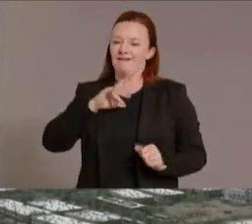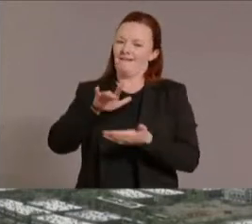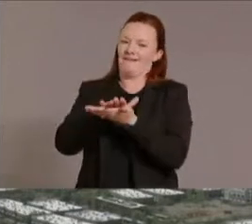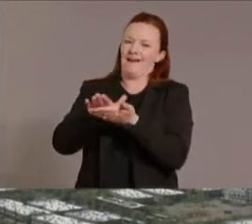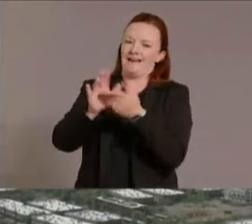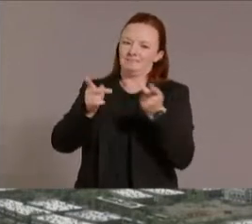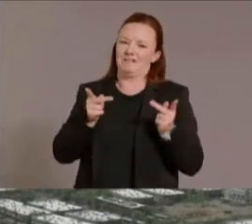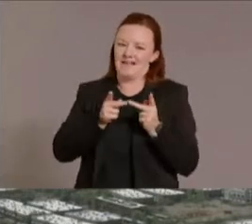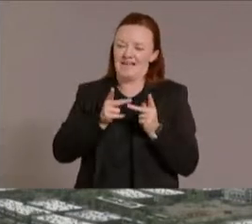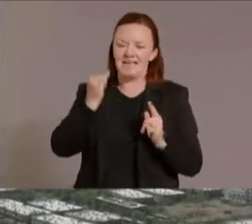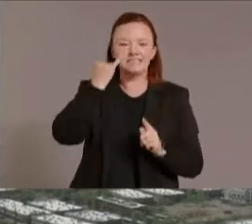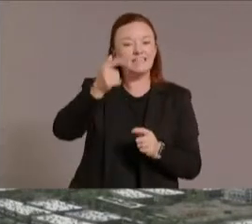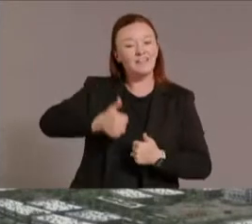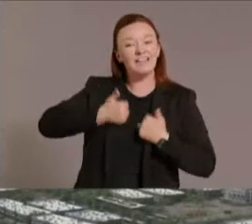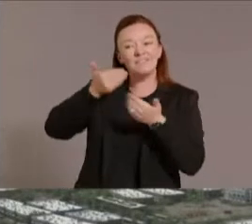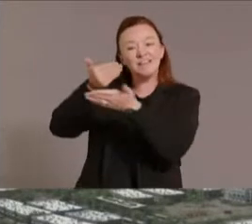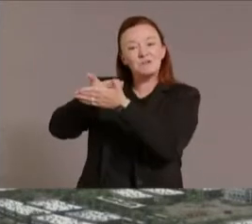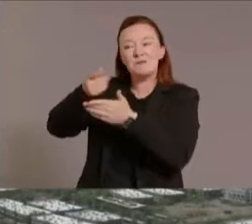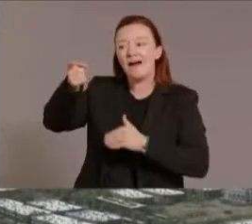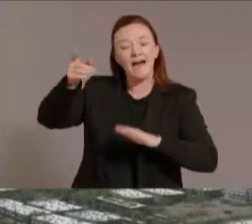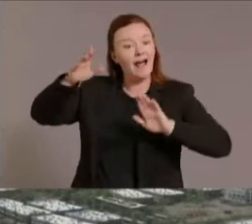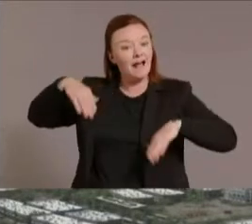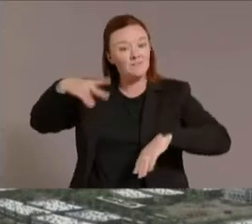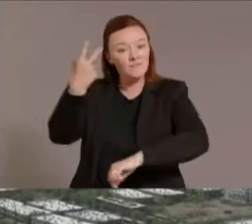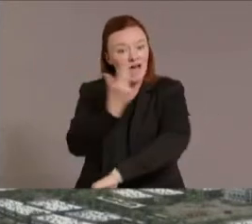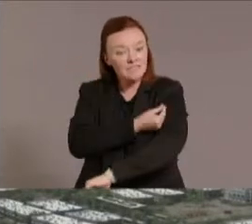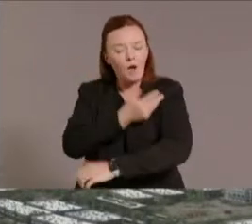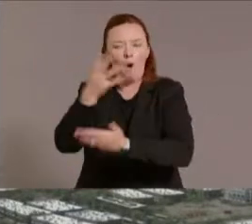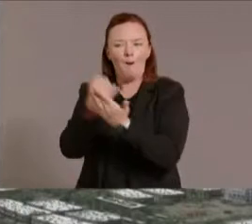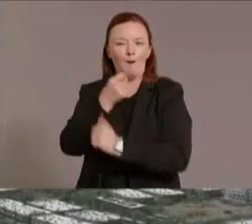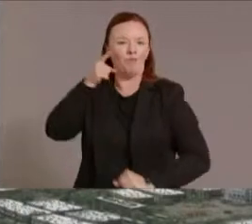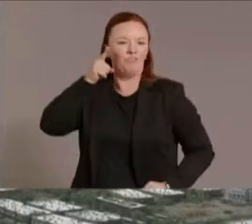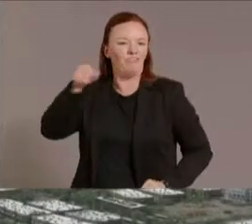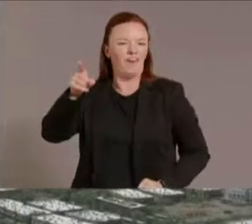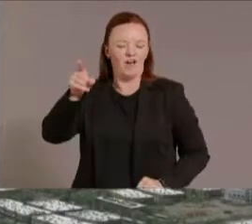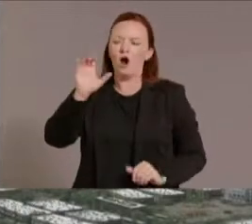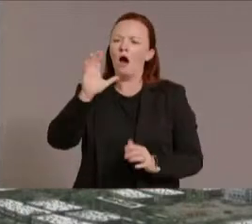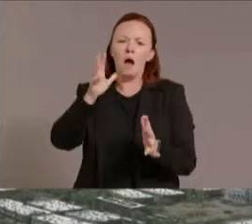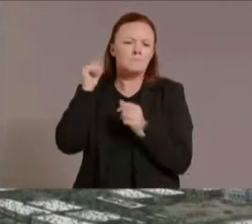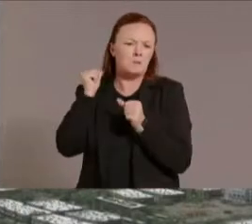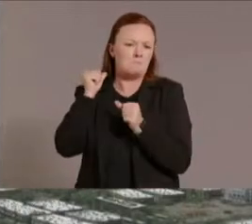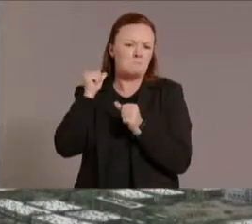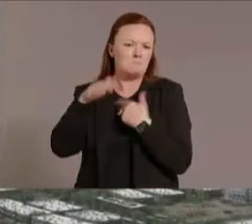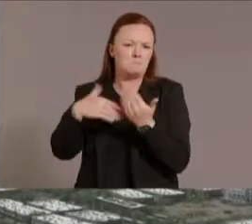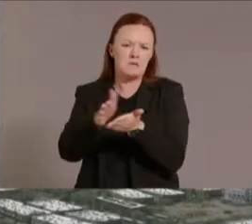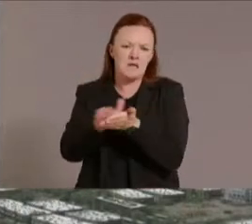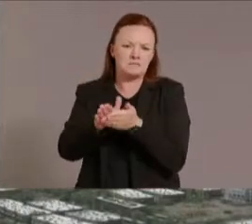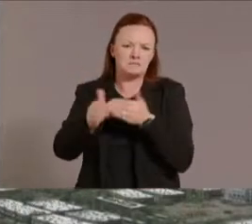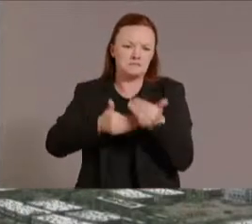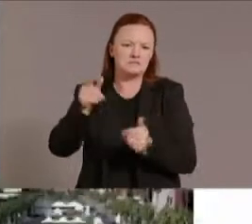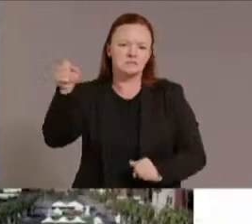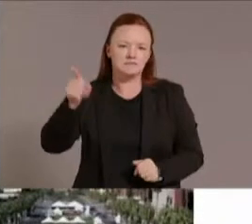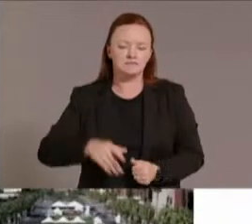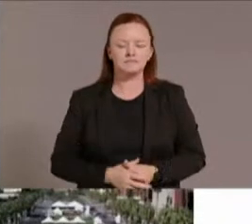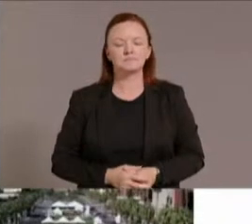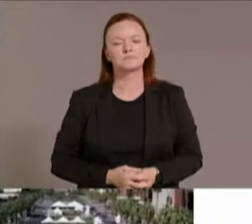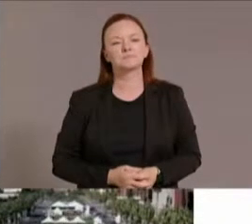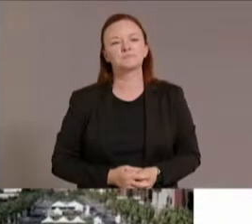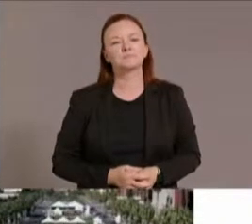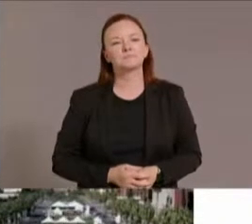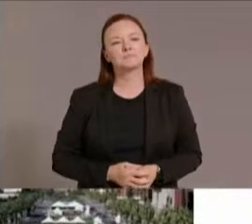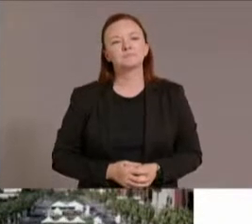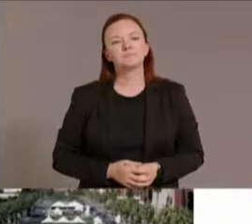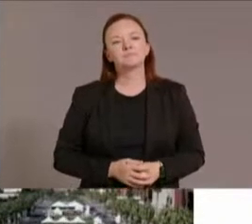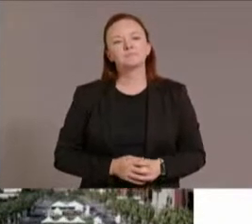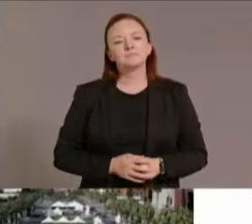would encourage, if you're up in that area and have not gotten vaccinated, they can do it very quickly at WestWorld. And then we've